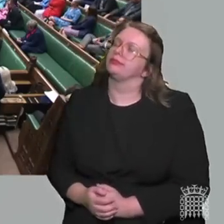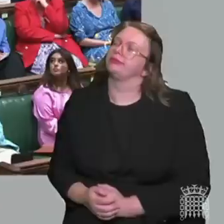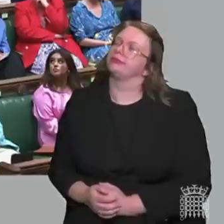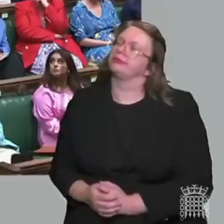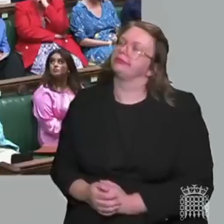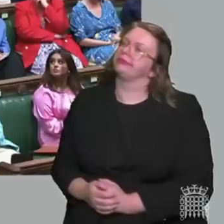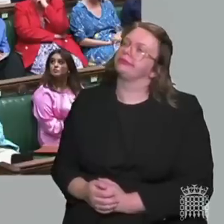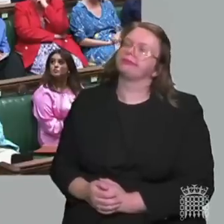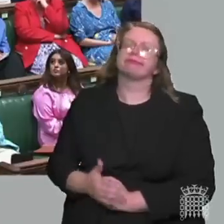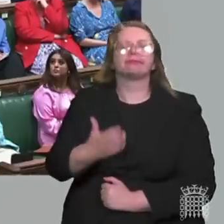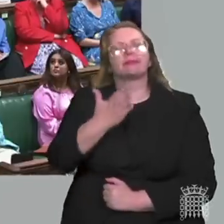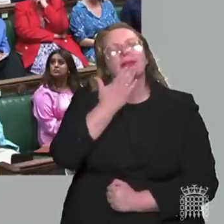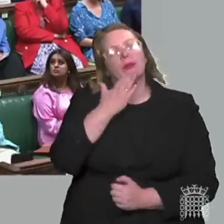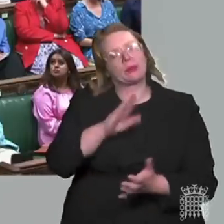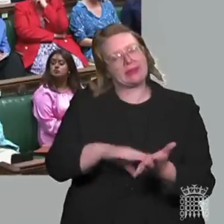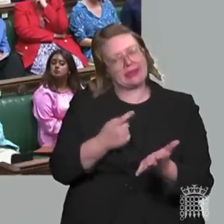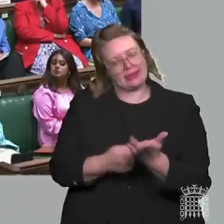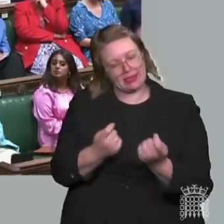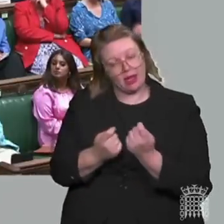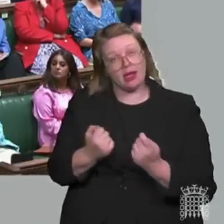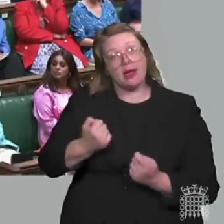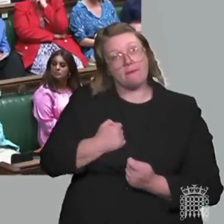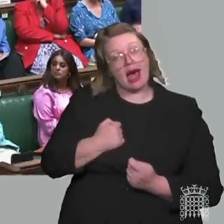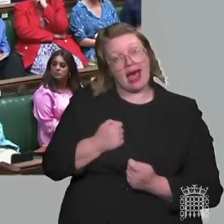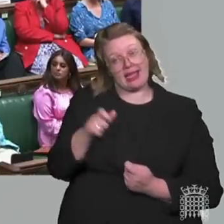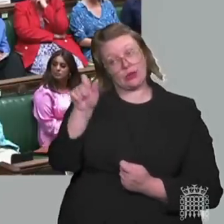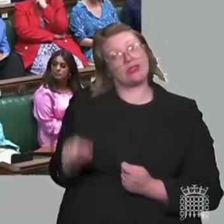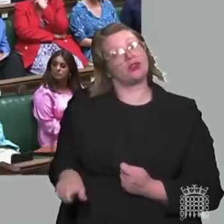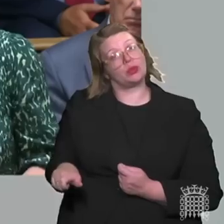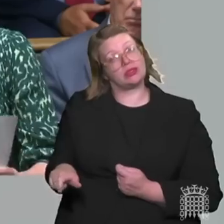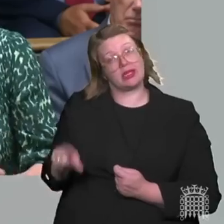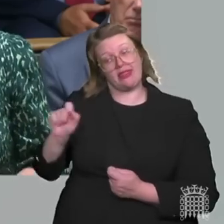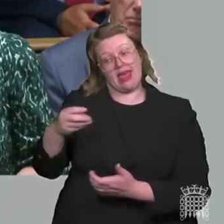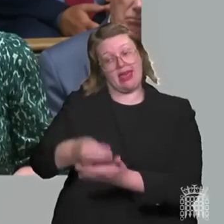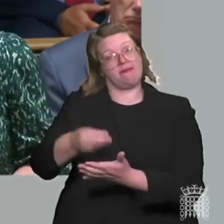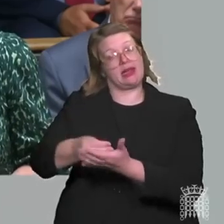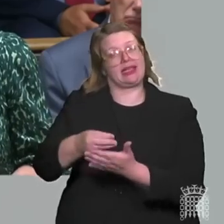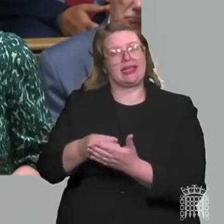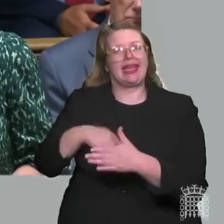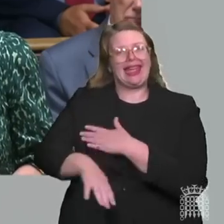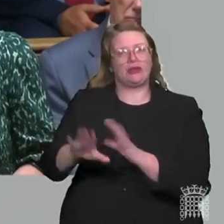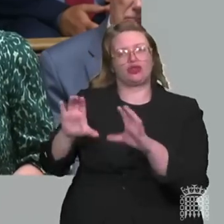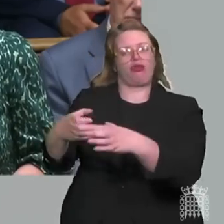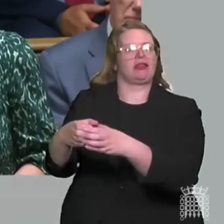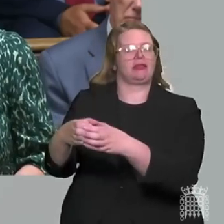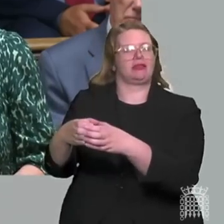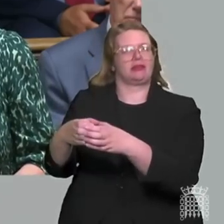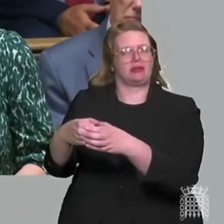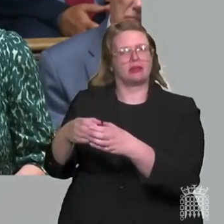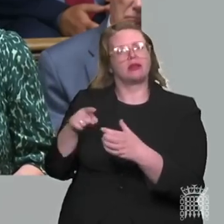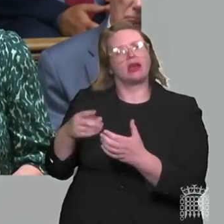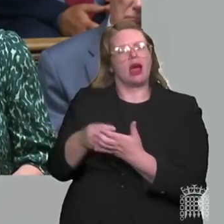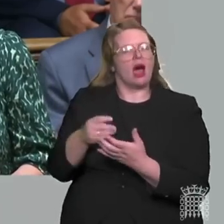constituent whose finances are held in trust was wrongly billed £4,000 by 2 energy companies that now no longer exist as a result of the